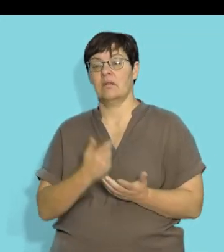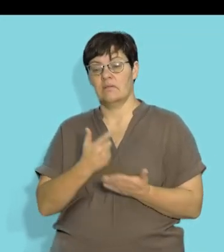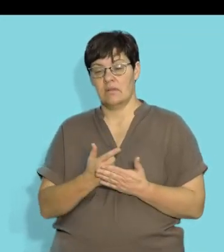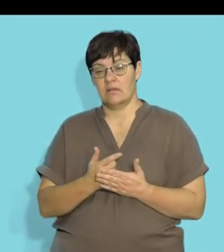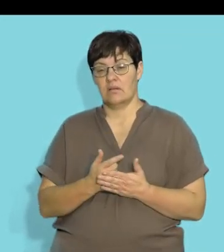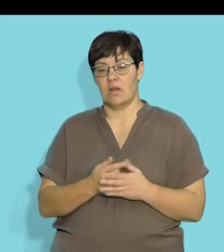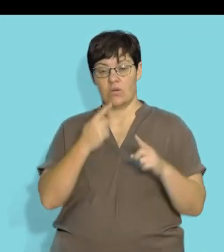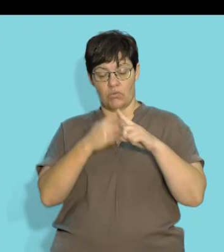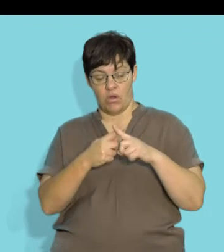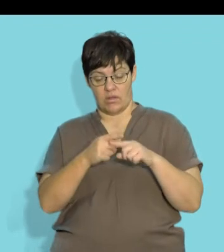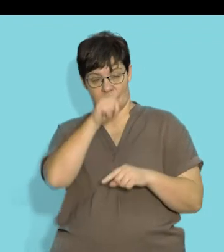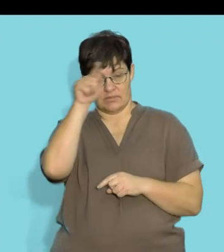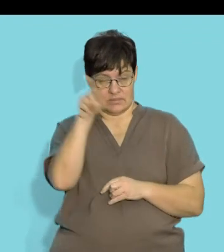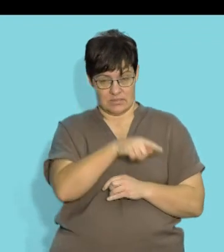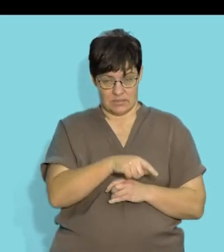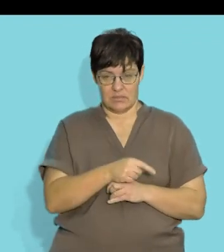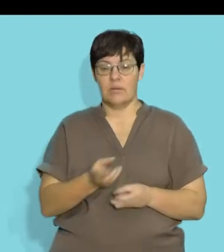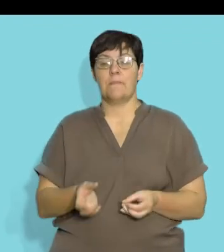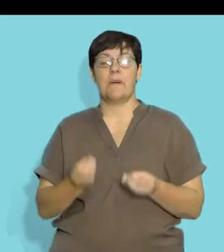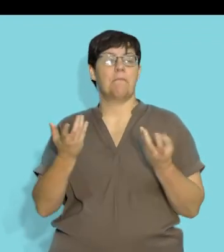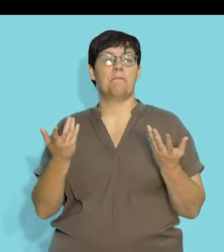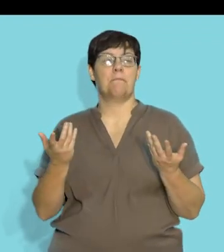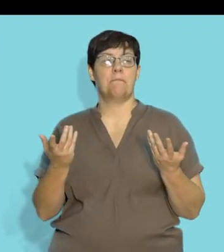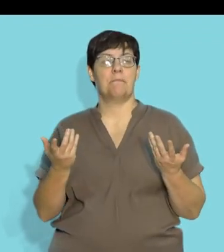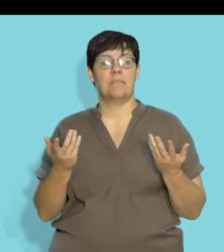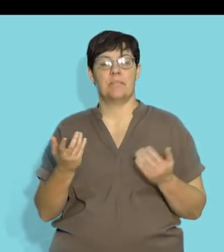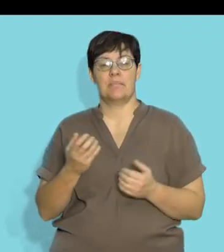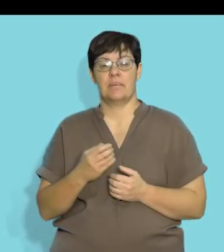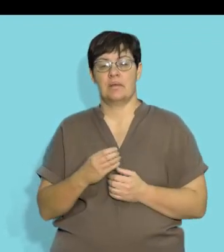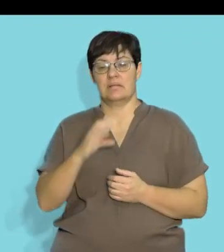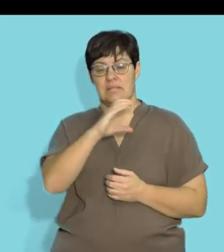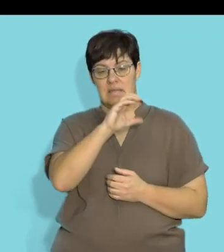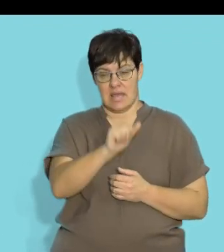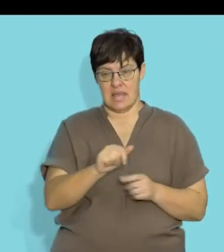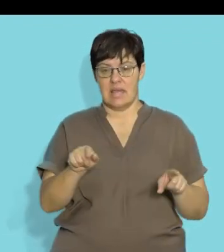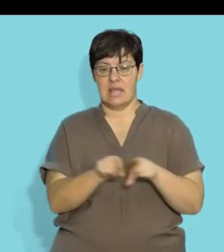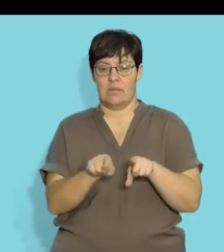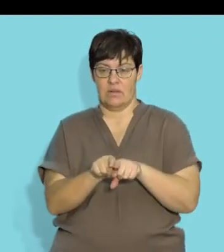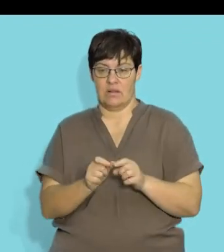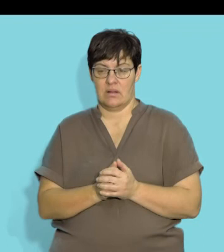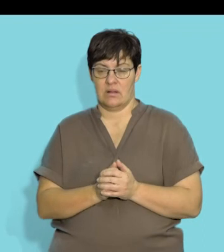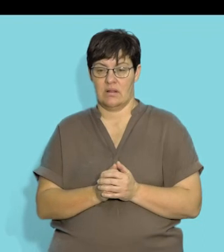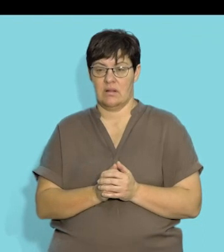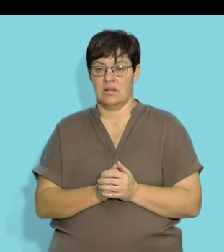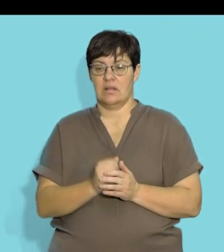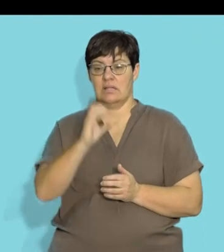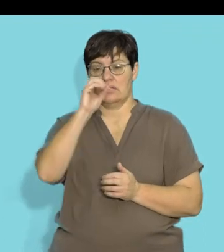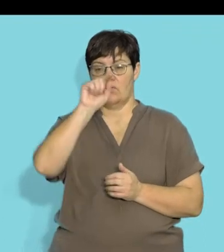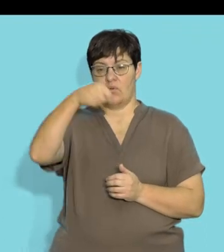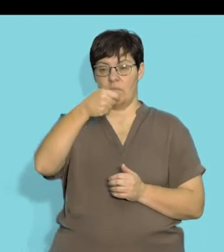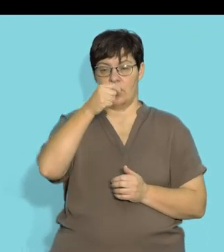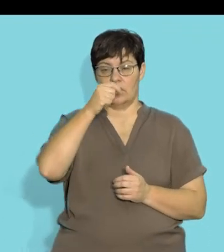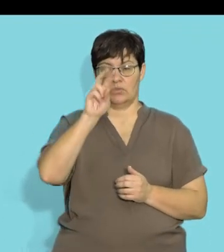cross multiply that, actually it will give us something like Ca is equals to